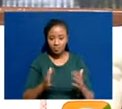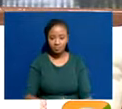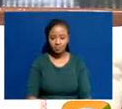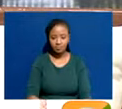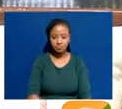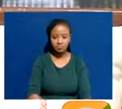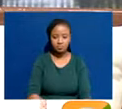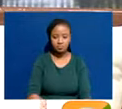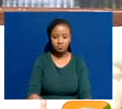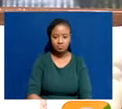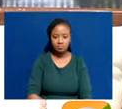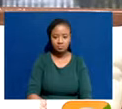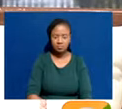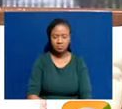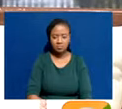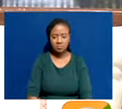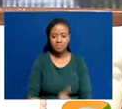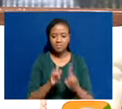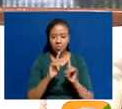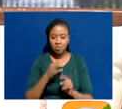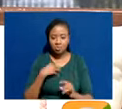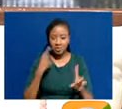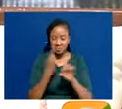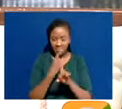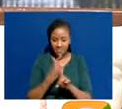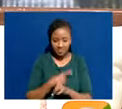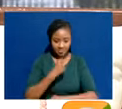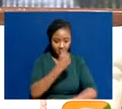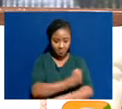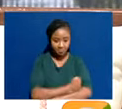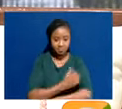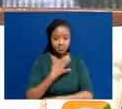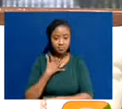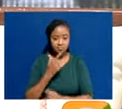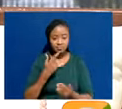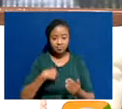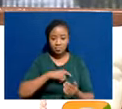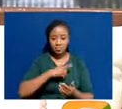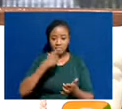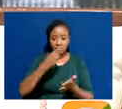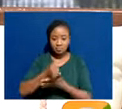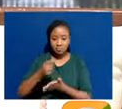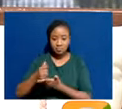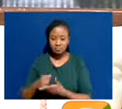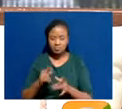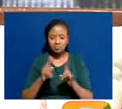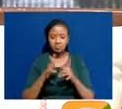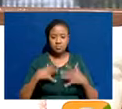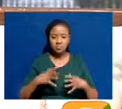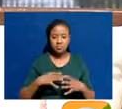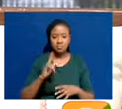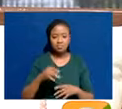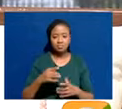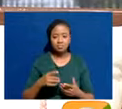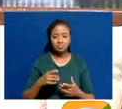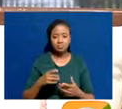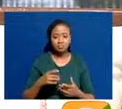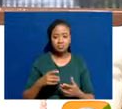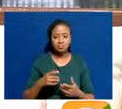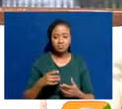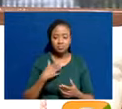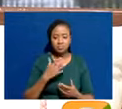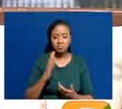There are different schools of thought. There are those who want us to charge people to enter Uhuru Park. I think we shouldn't, but we should be able to provide security